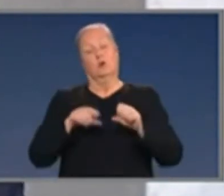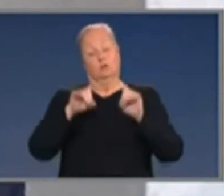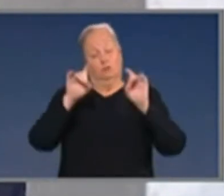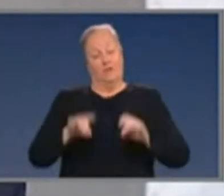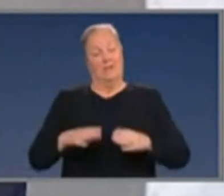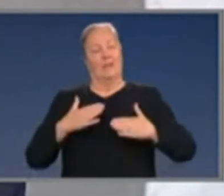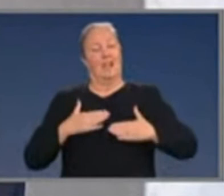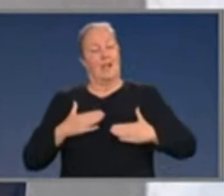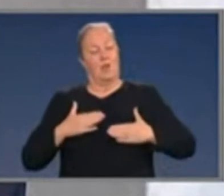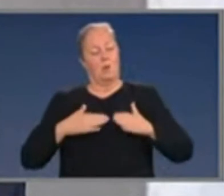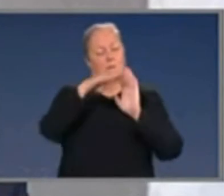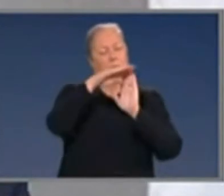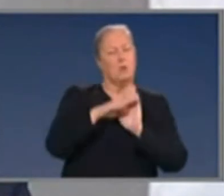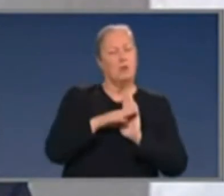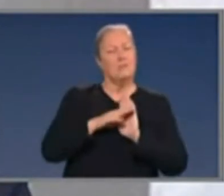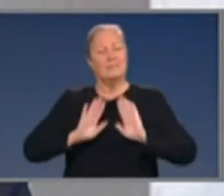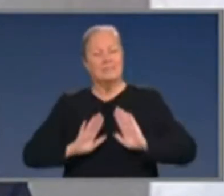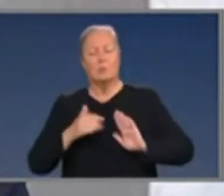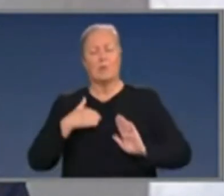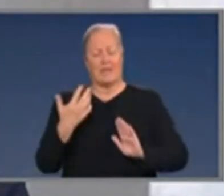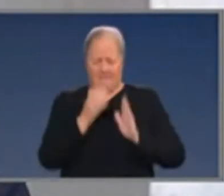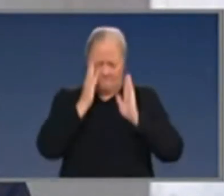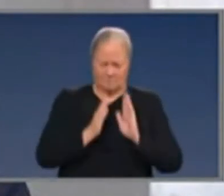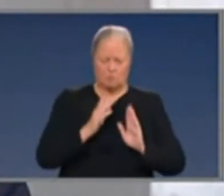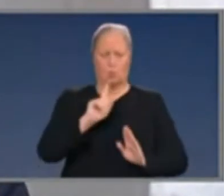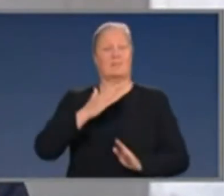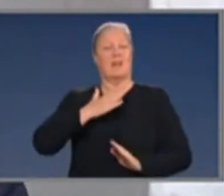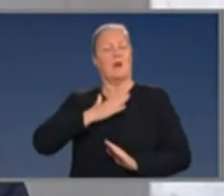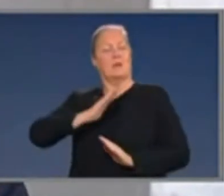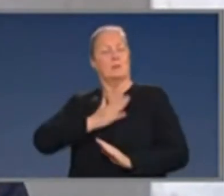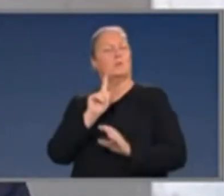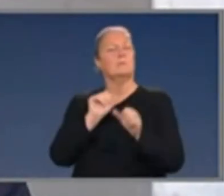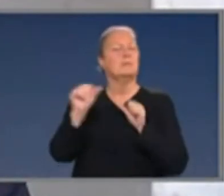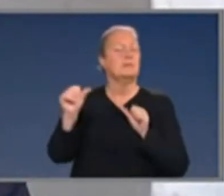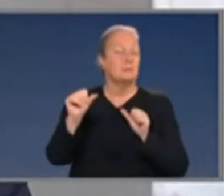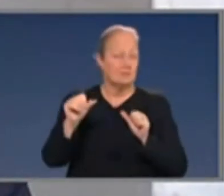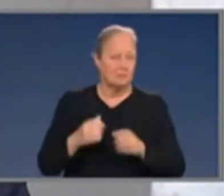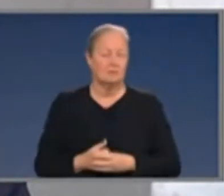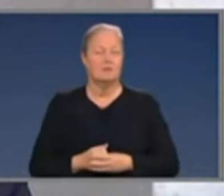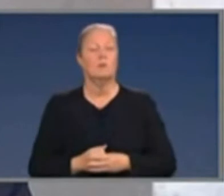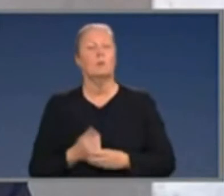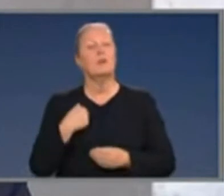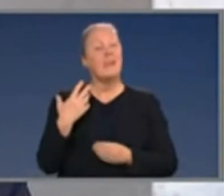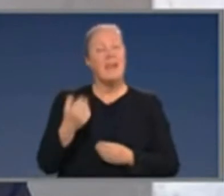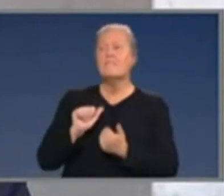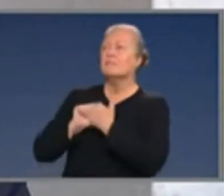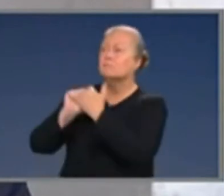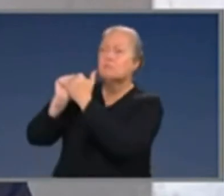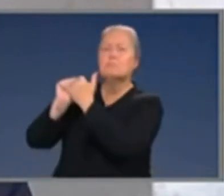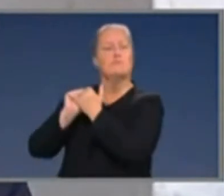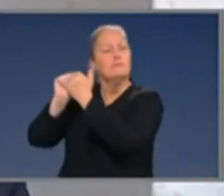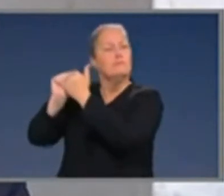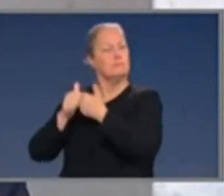policy on our own national interests. And while we have the deepest and most lasting of friendships and alliances with the